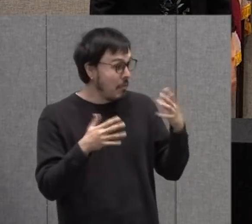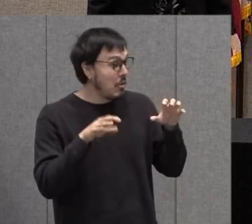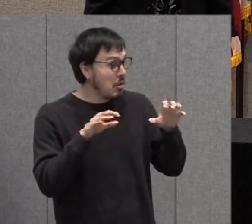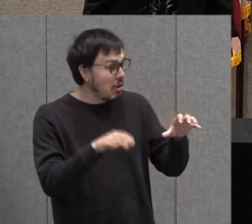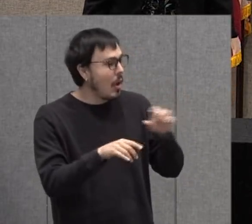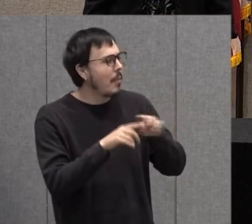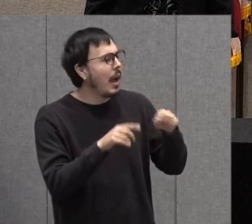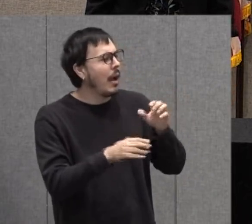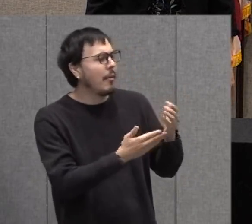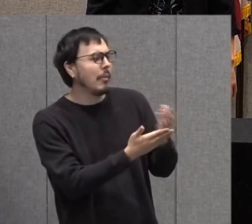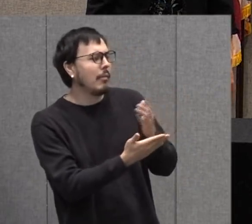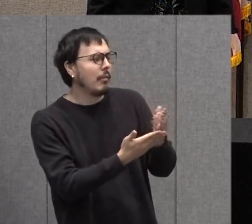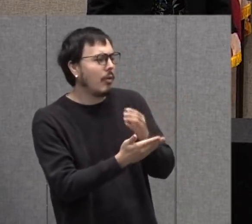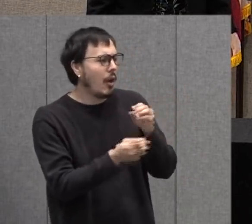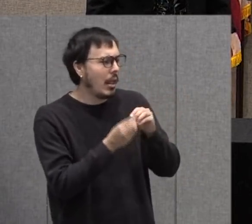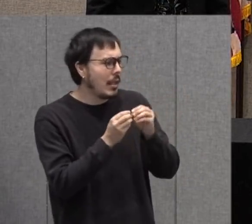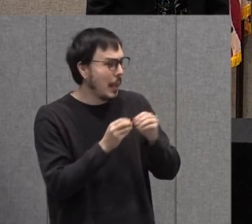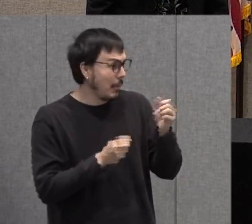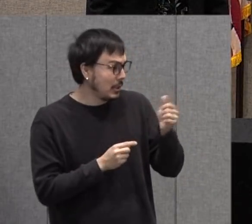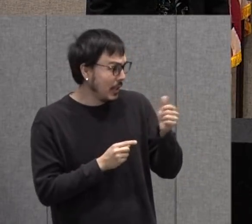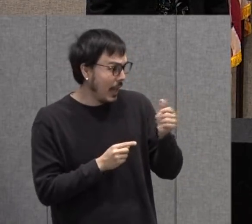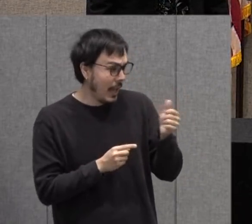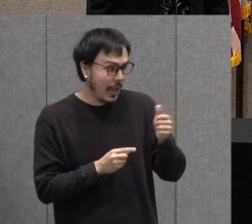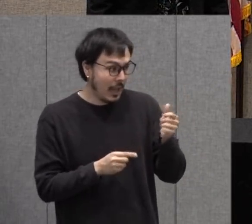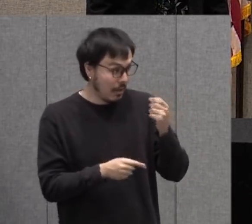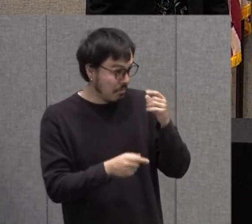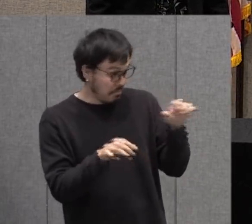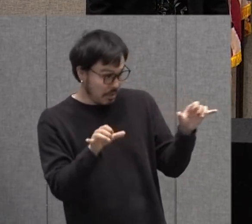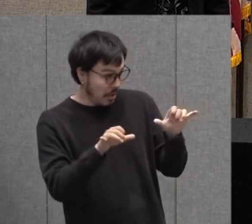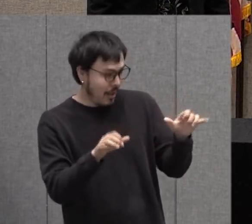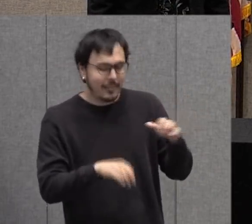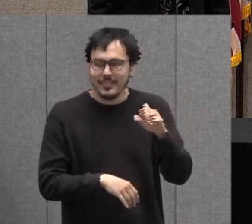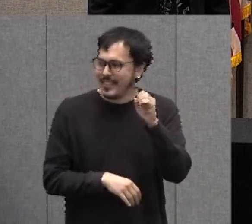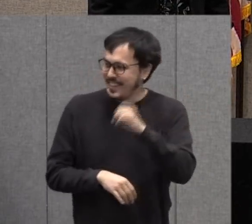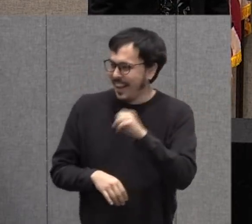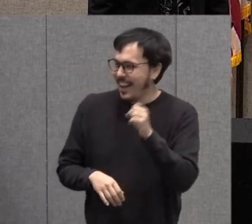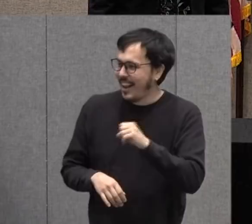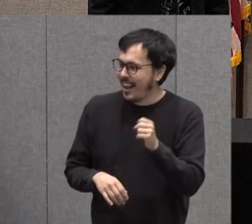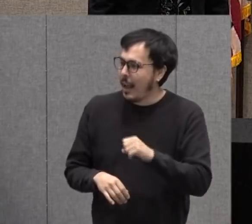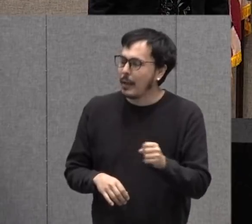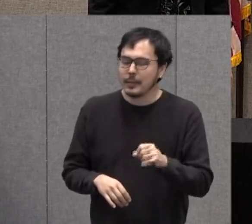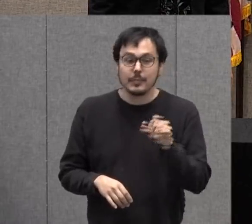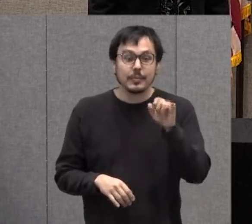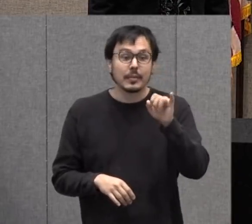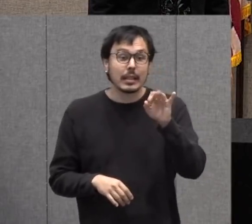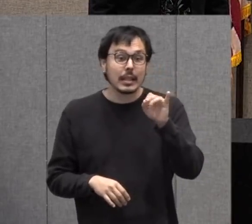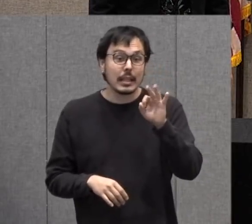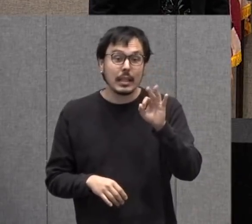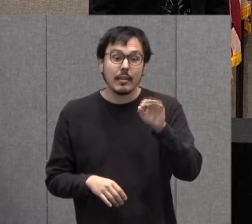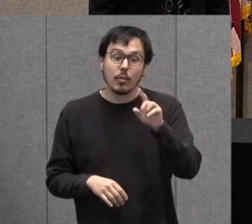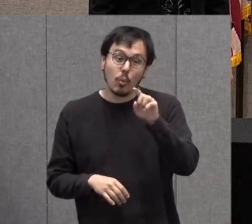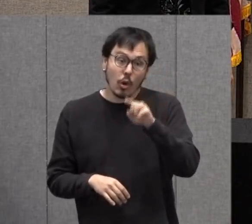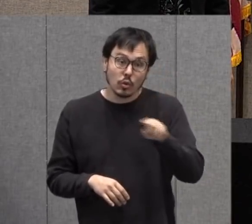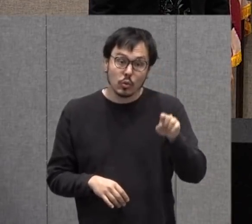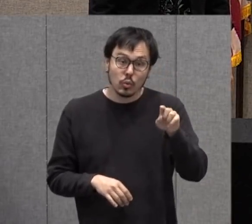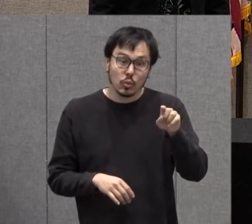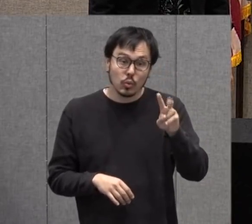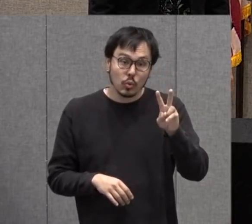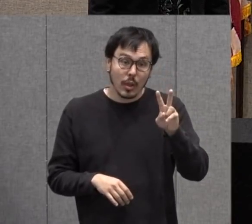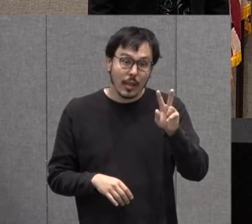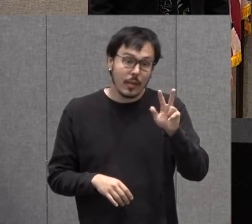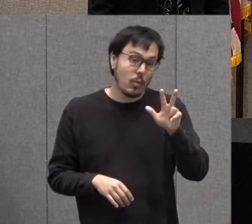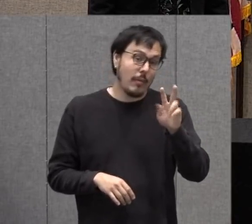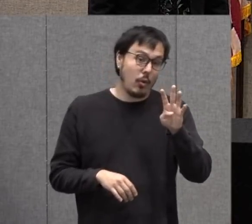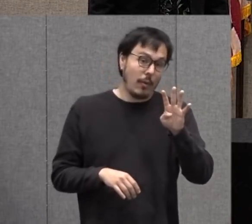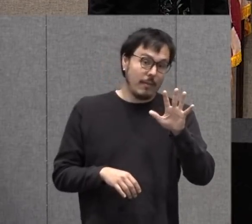10, 10, 10, 10, 10, right? Yeah. So if we go 1, 2, 3, 4, 5, we don't get the big benefits of the